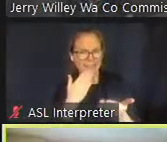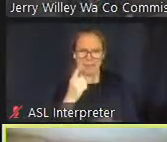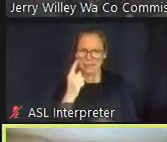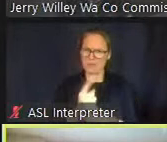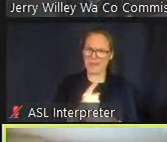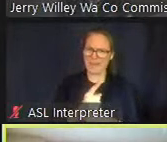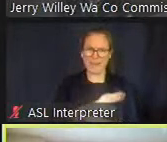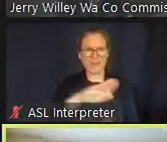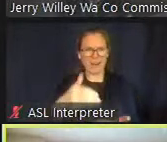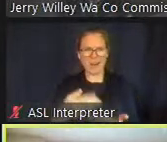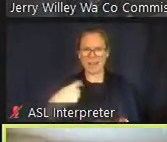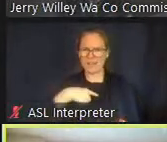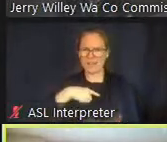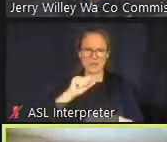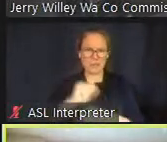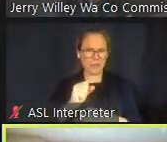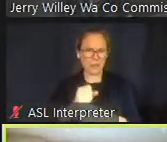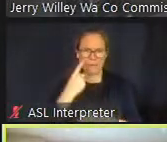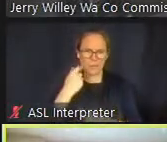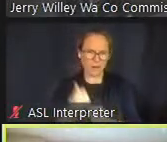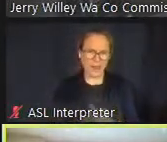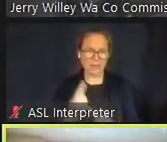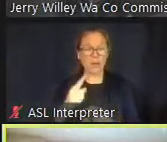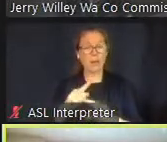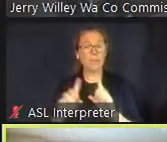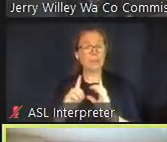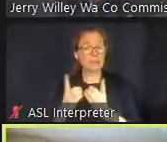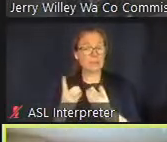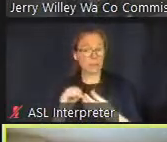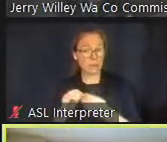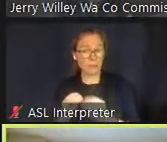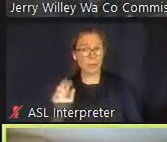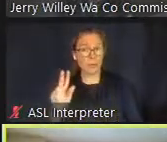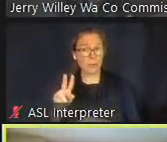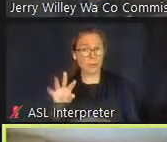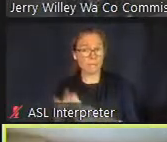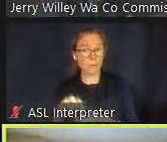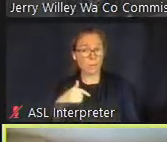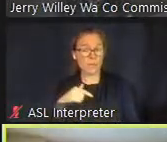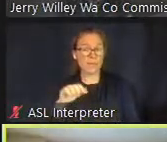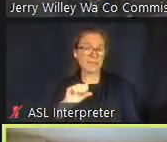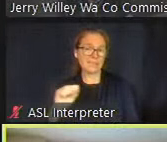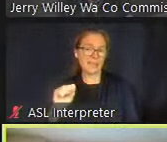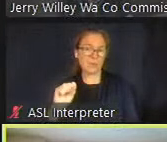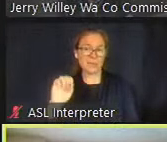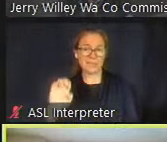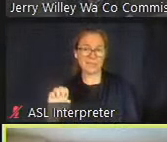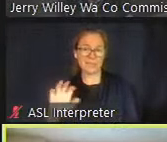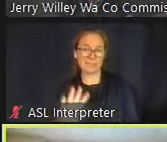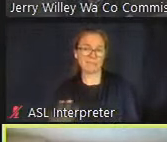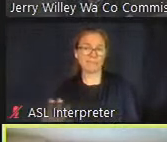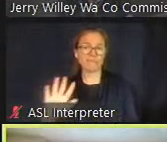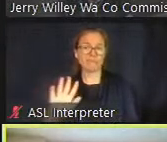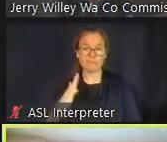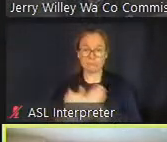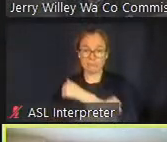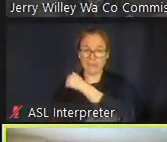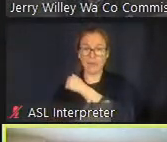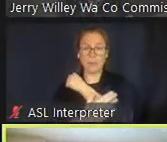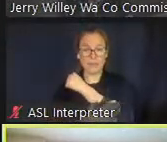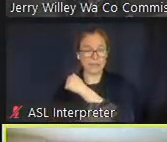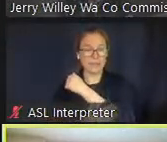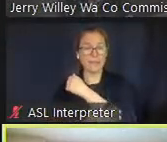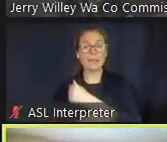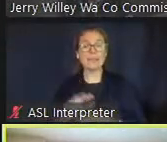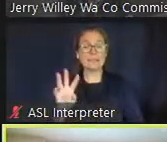but I happen to be elected by District 3, which is the southeastern quadrant of the county. I have